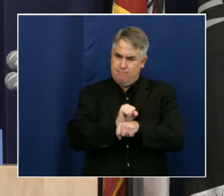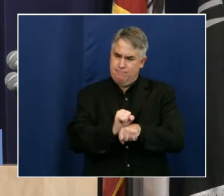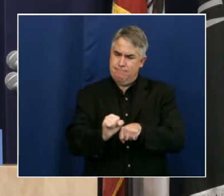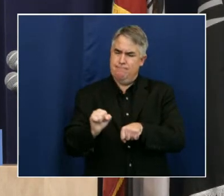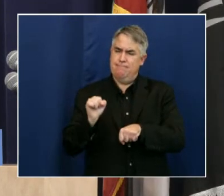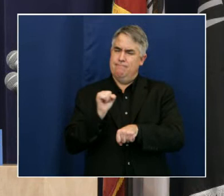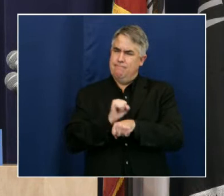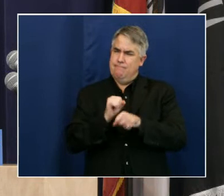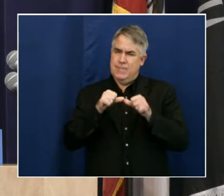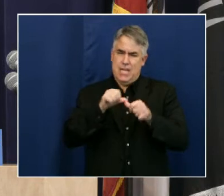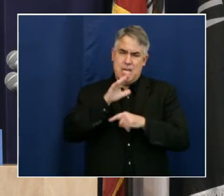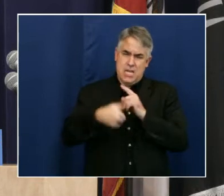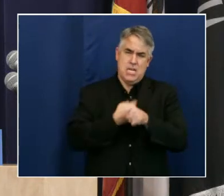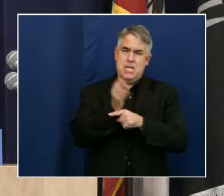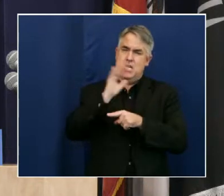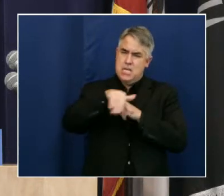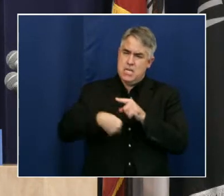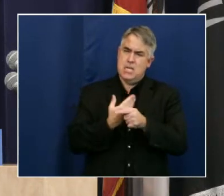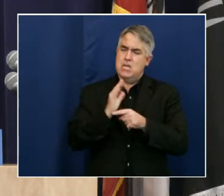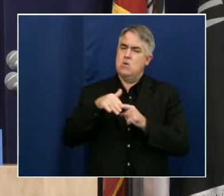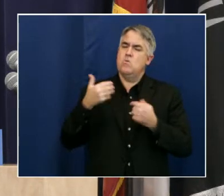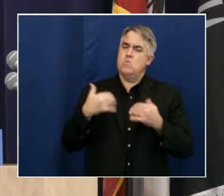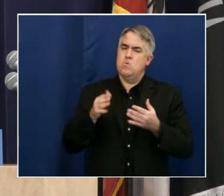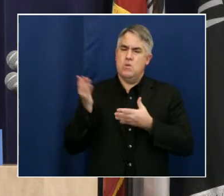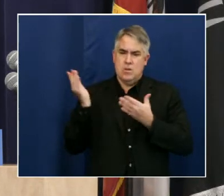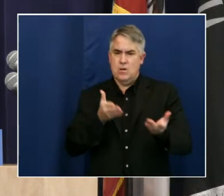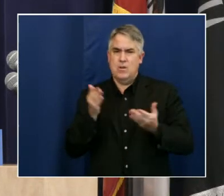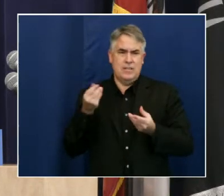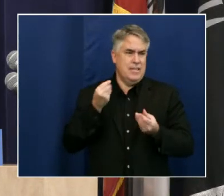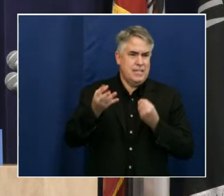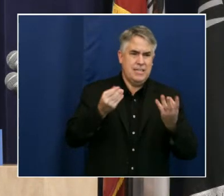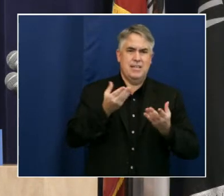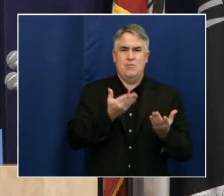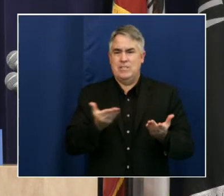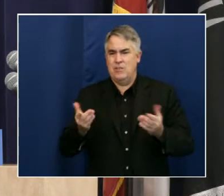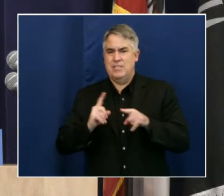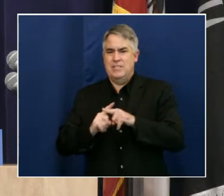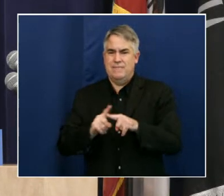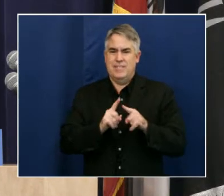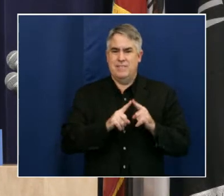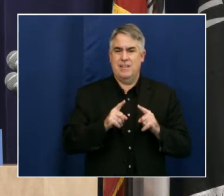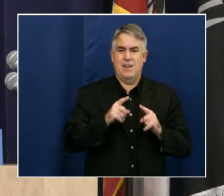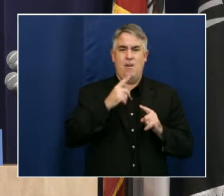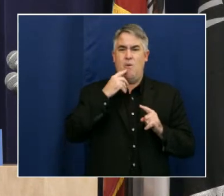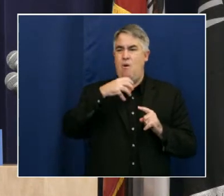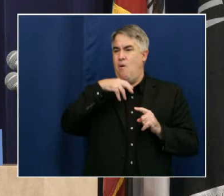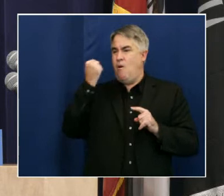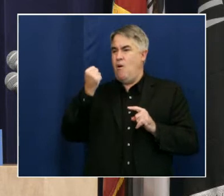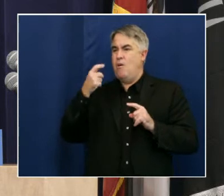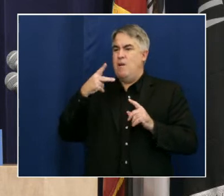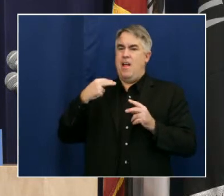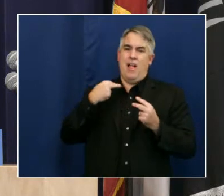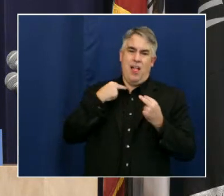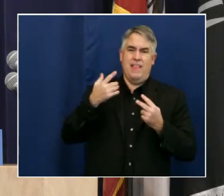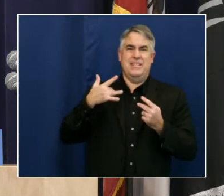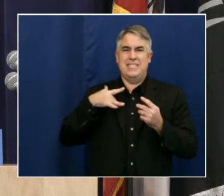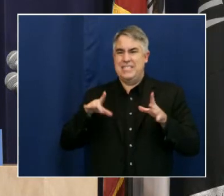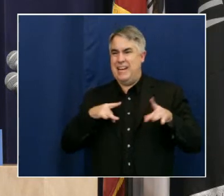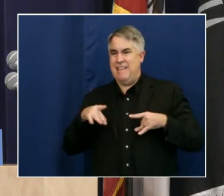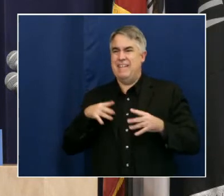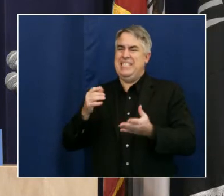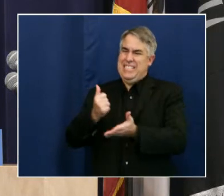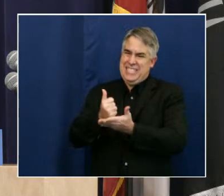our resources are available to our communities, especially those vulnerable communities, and ensuring that they have access to testing and